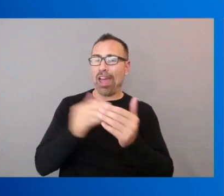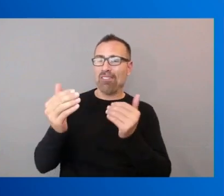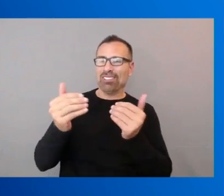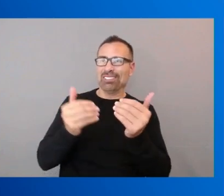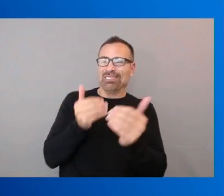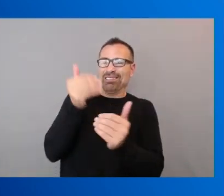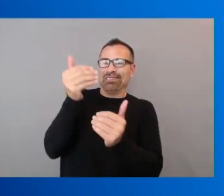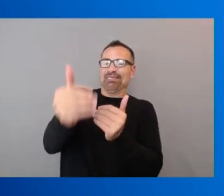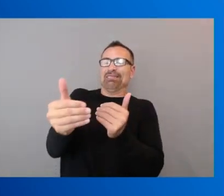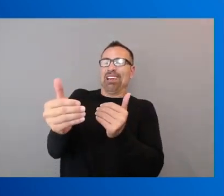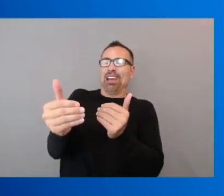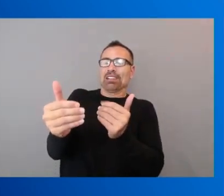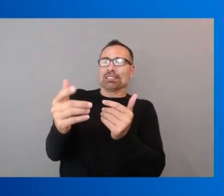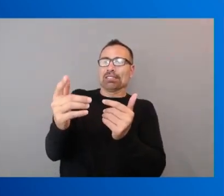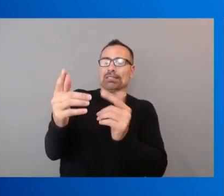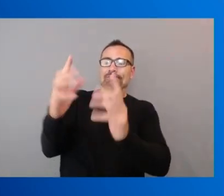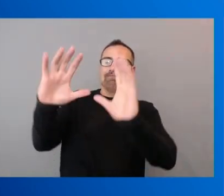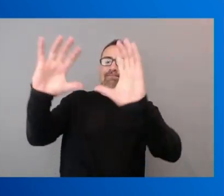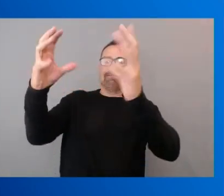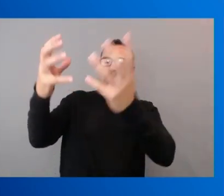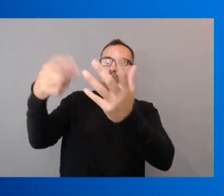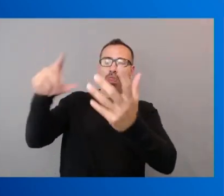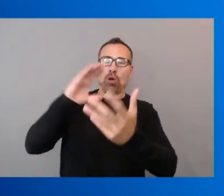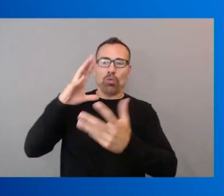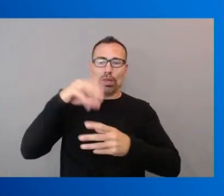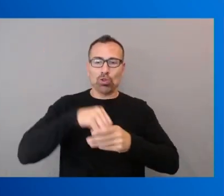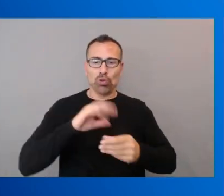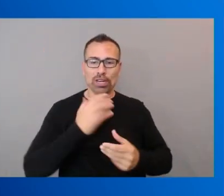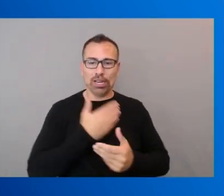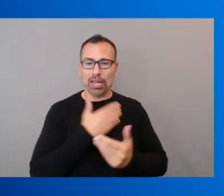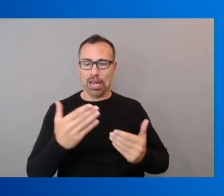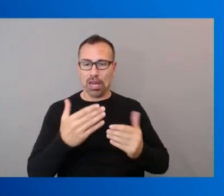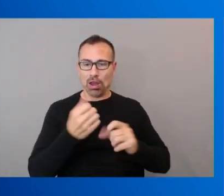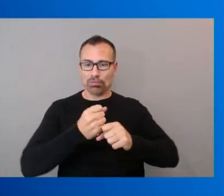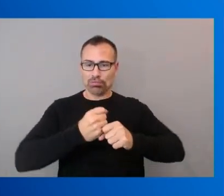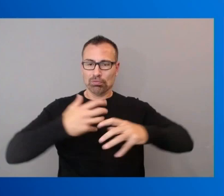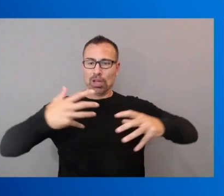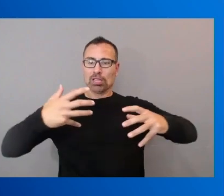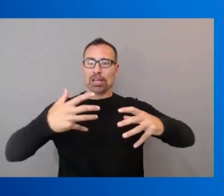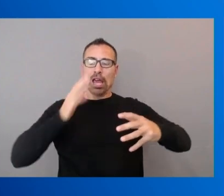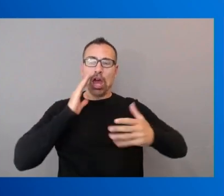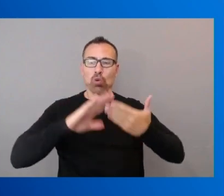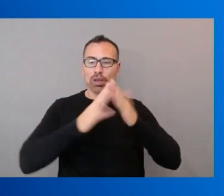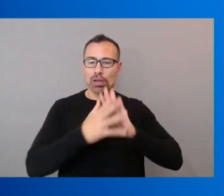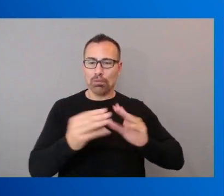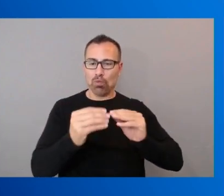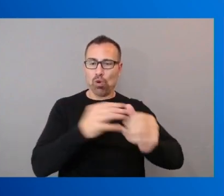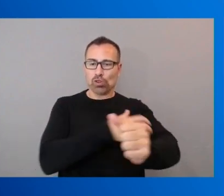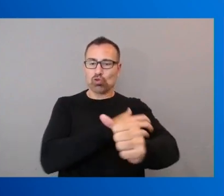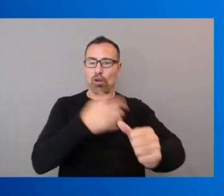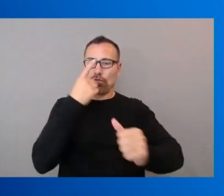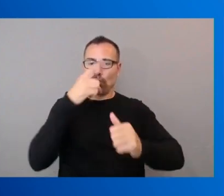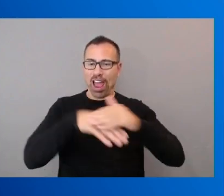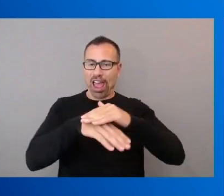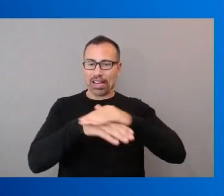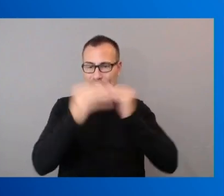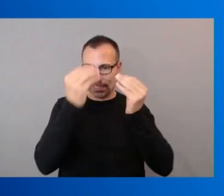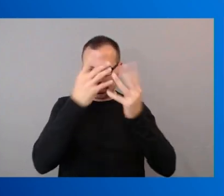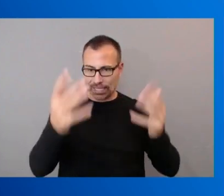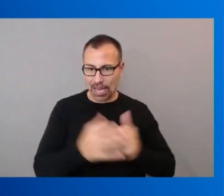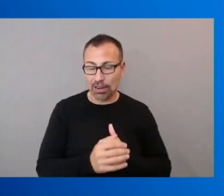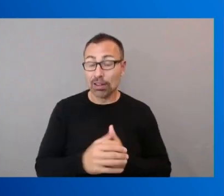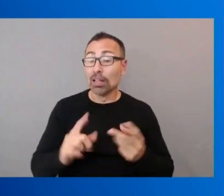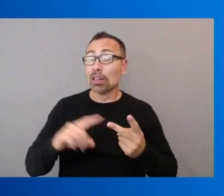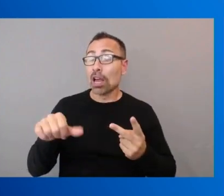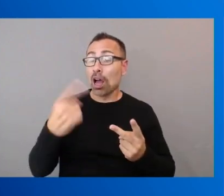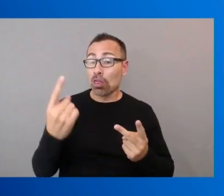broader serverless definition, and the primitives themselves get stronger, helping customers accelerate up. The open-ended area, which is really the one that's exciting for me,